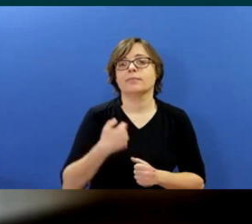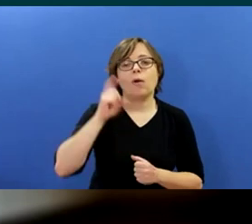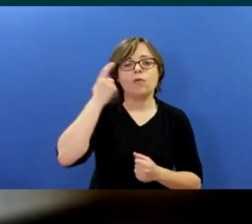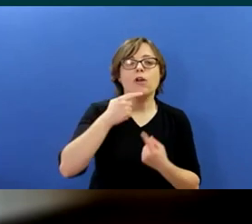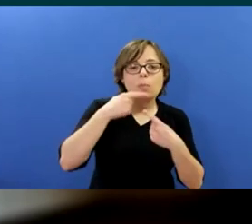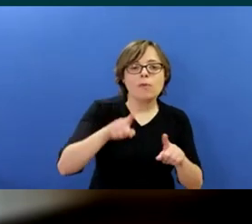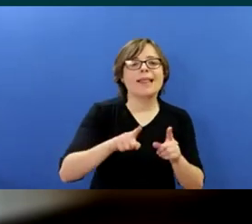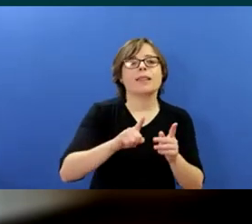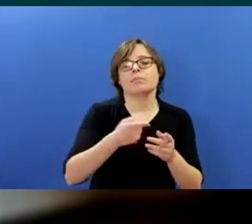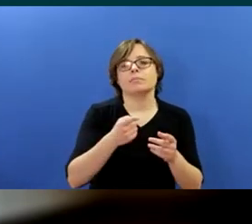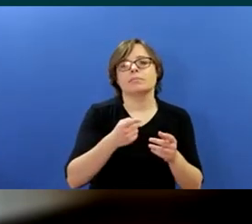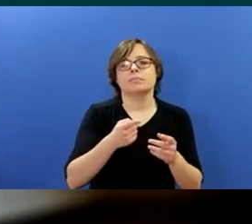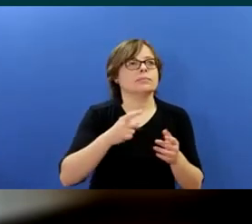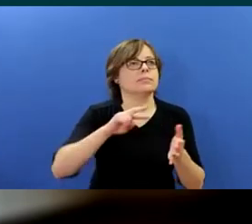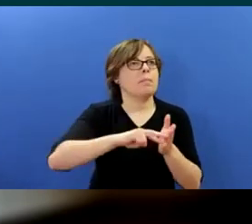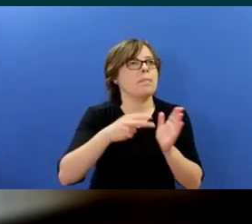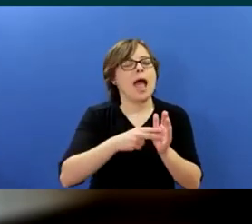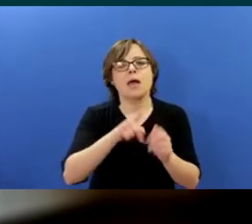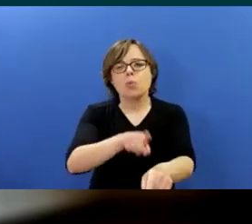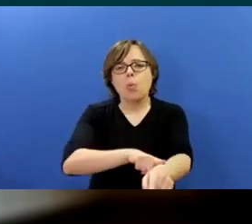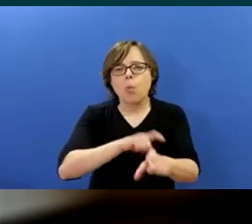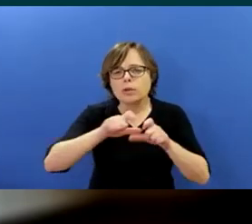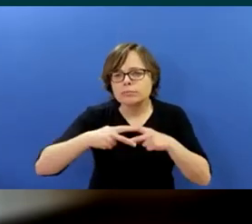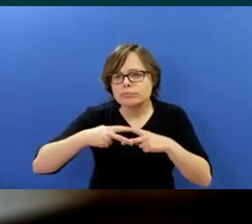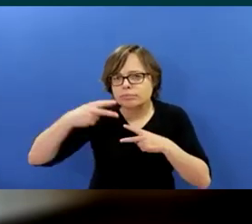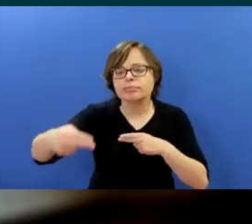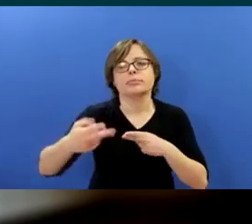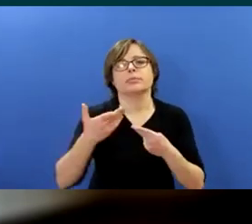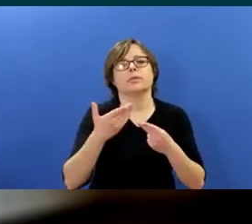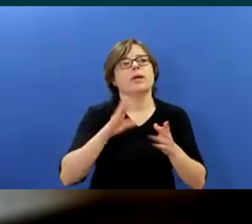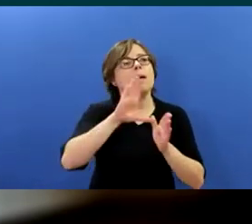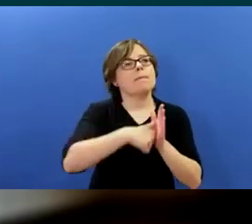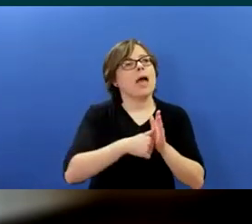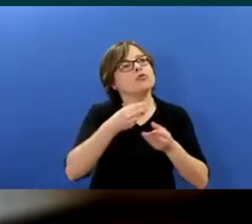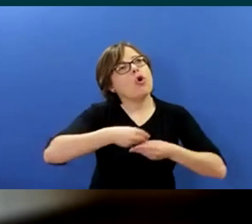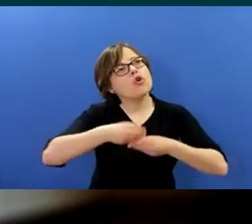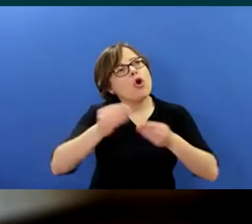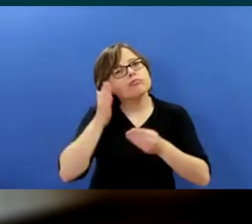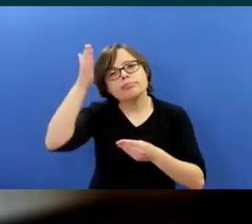just finished our 15 years vision, Karusz